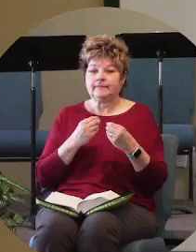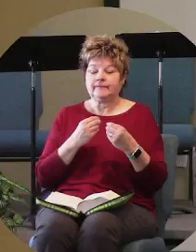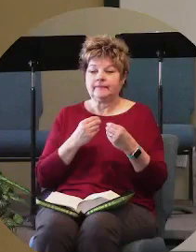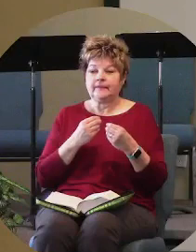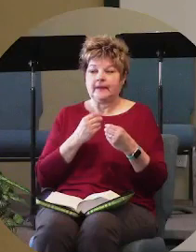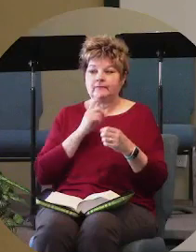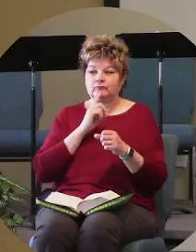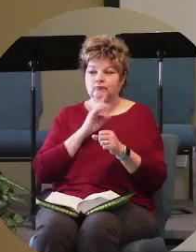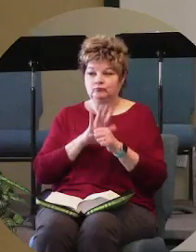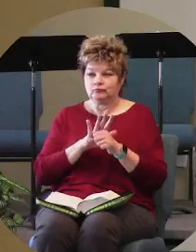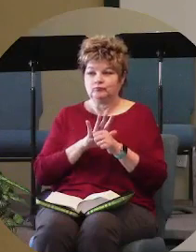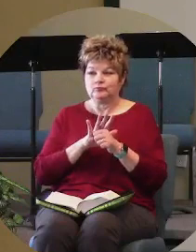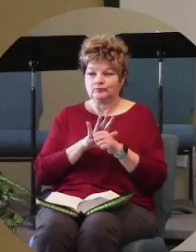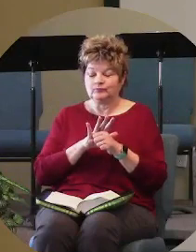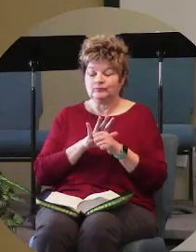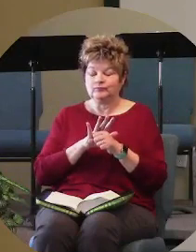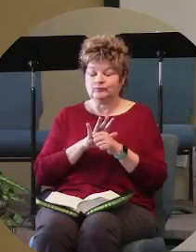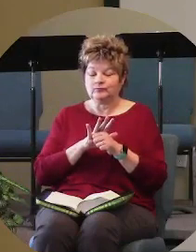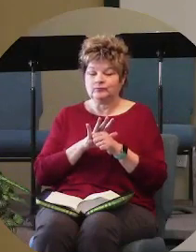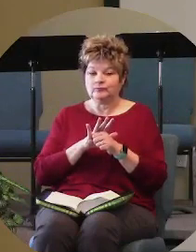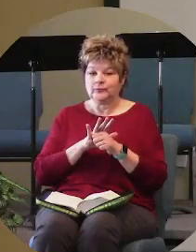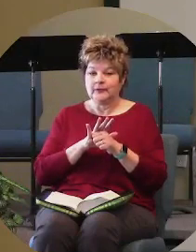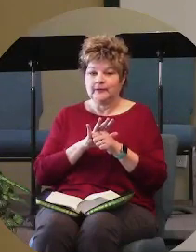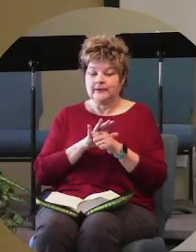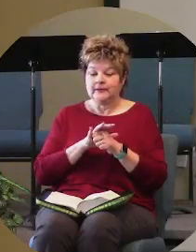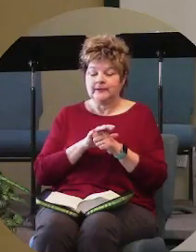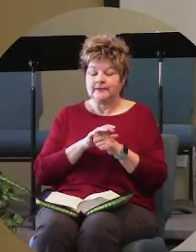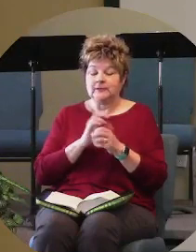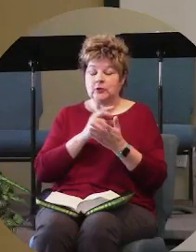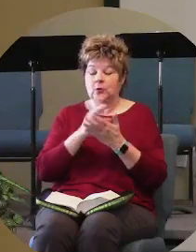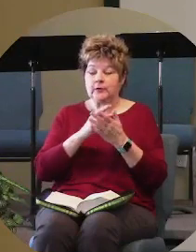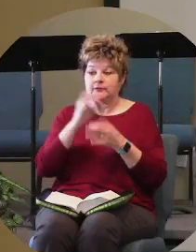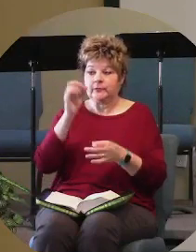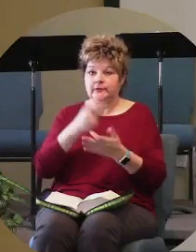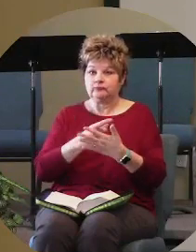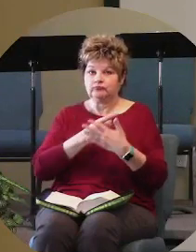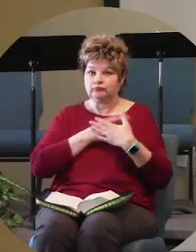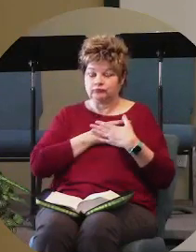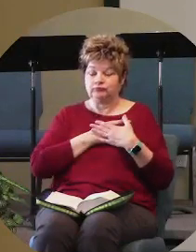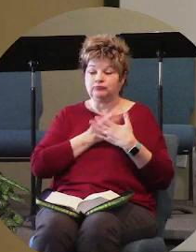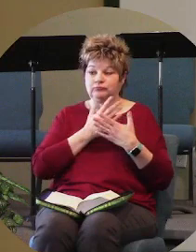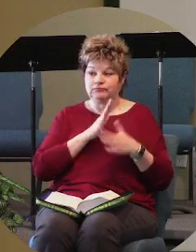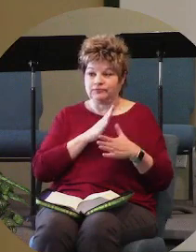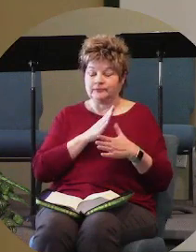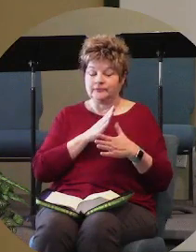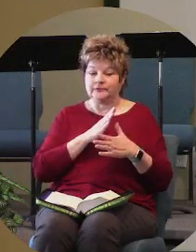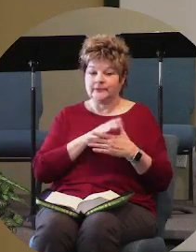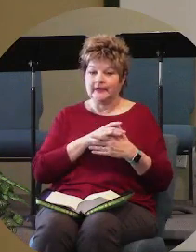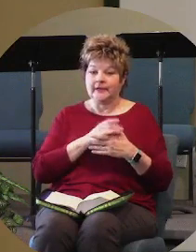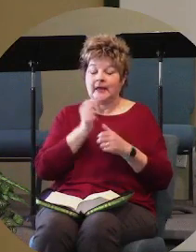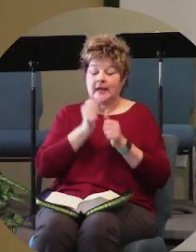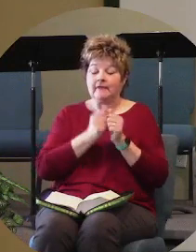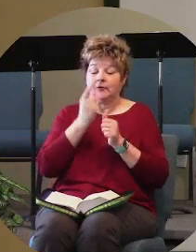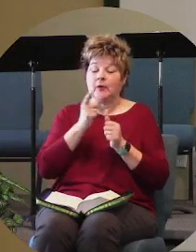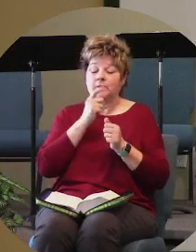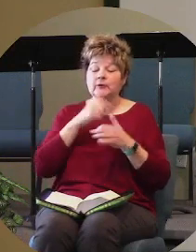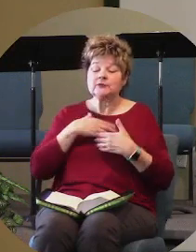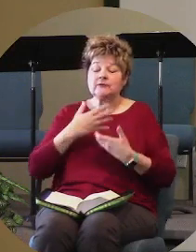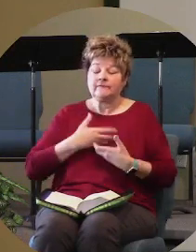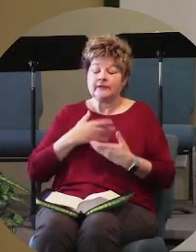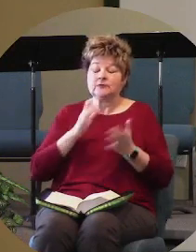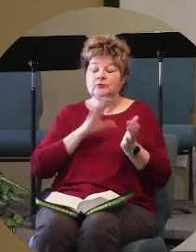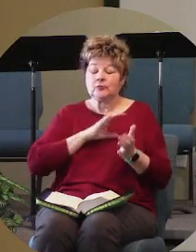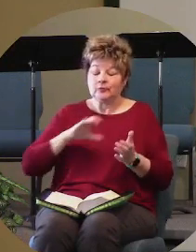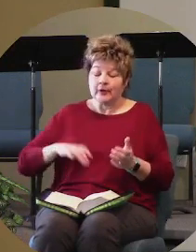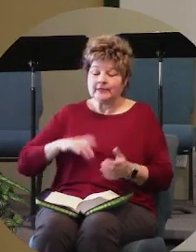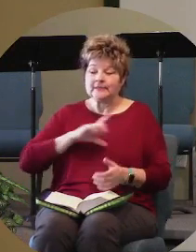surety, because he's left the Holy Spirit in our lives. He imbibes everyone who's confessed Christ as Lord and